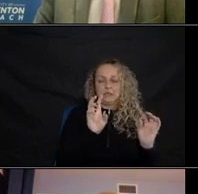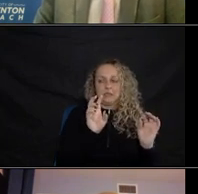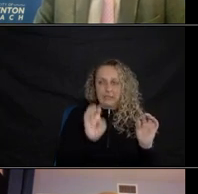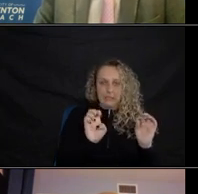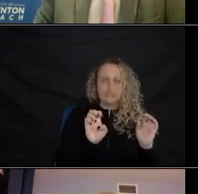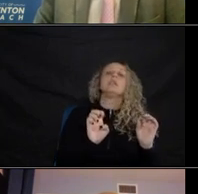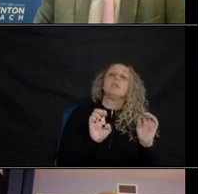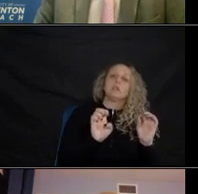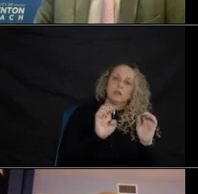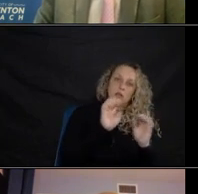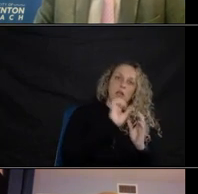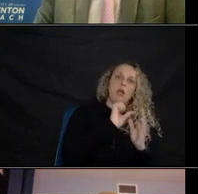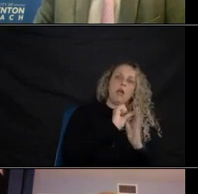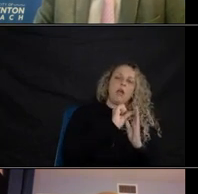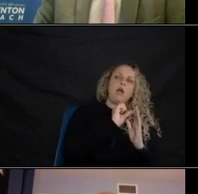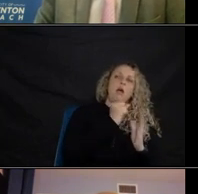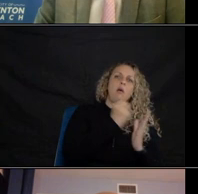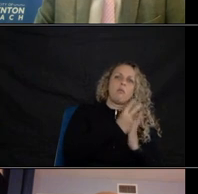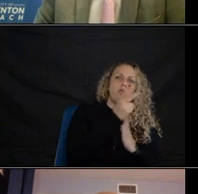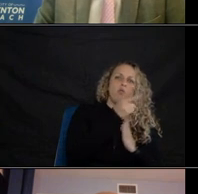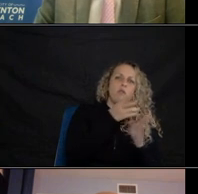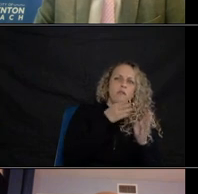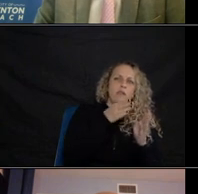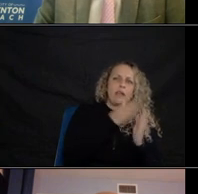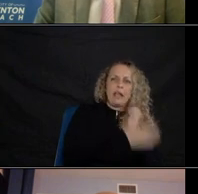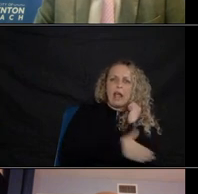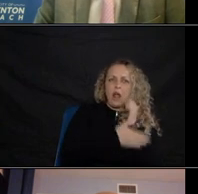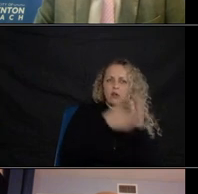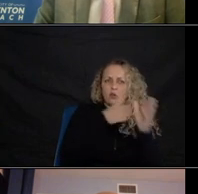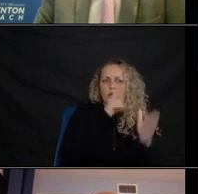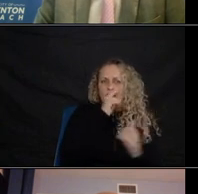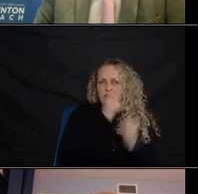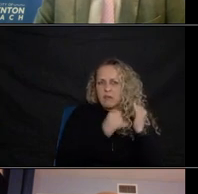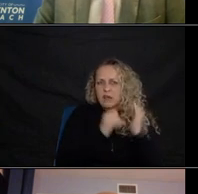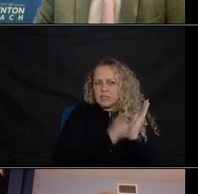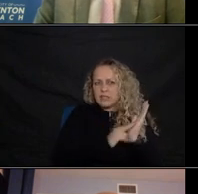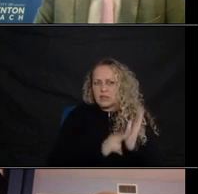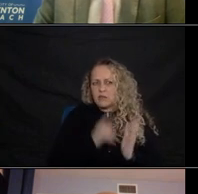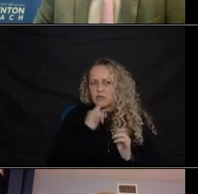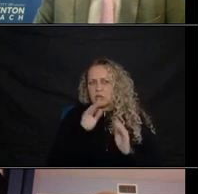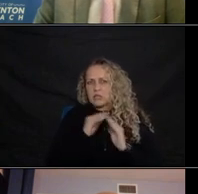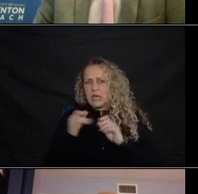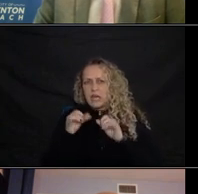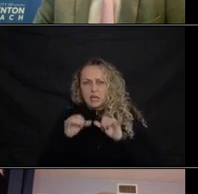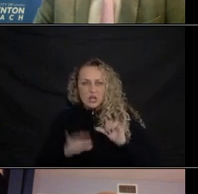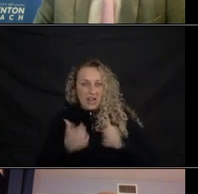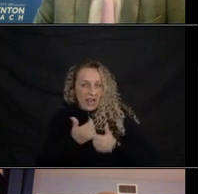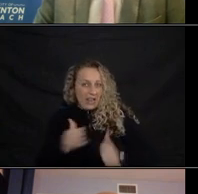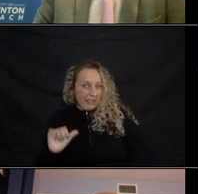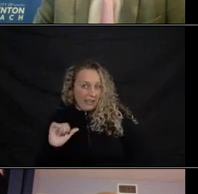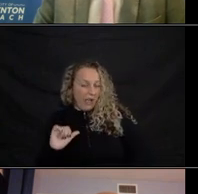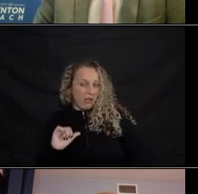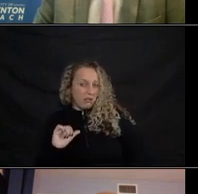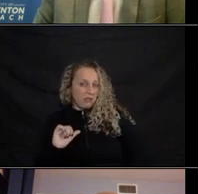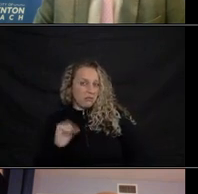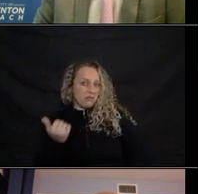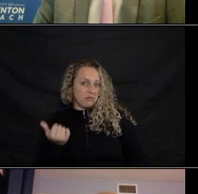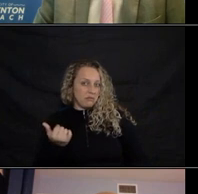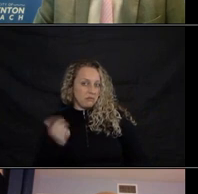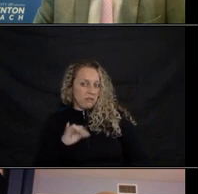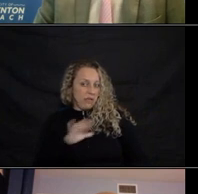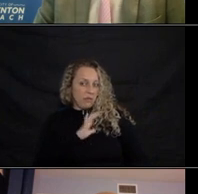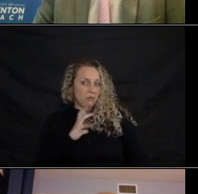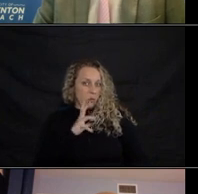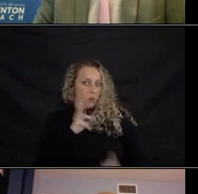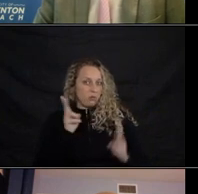approve the county trail PUD record plat subject to final signatures by the city engineer. Is there anything else that the commission would